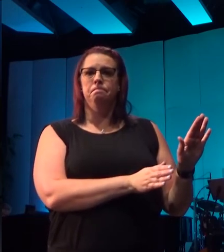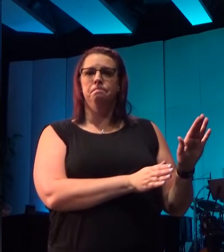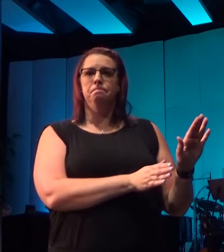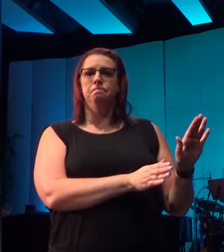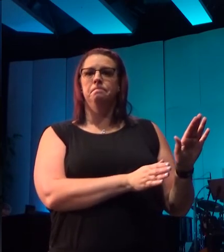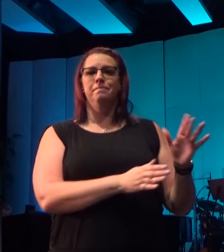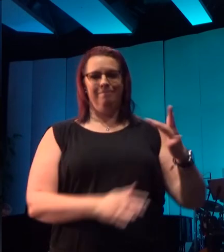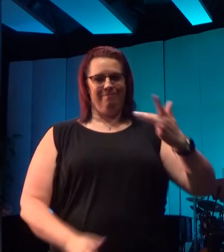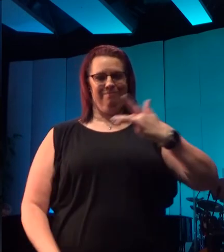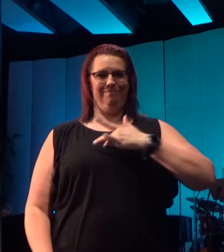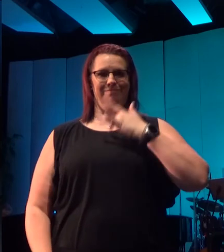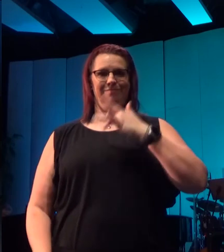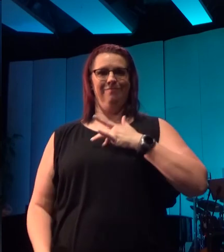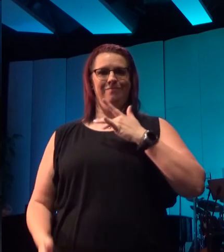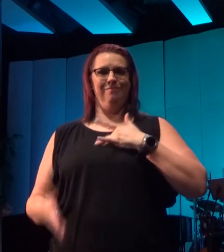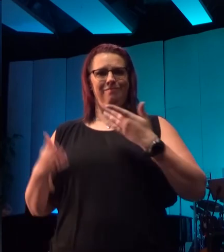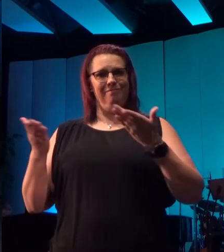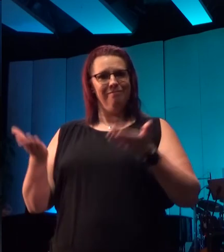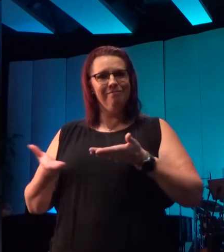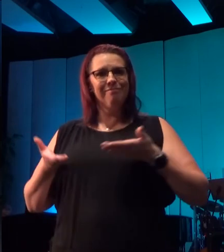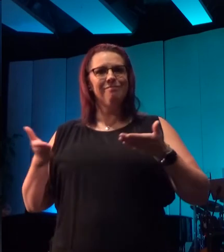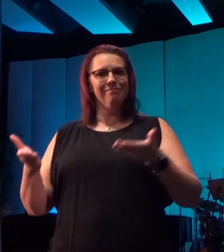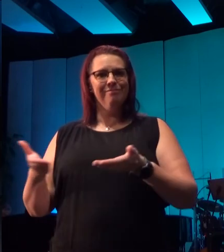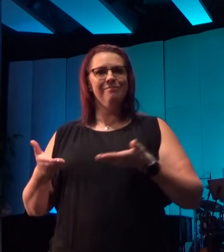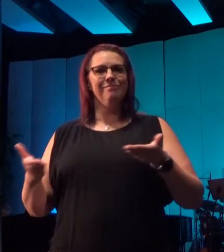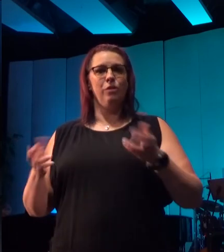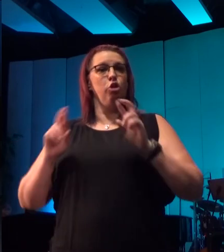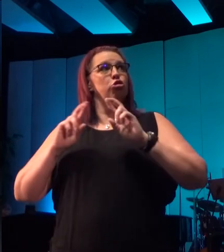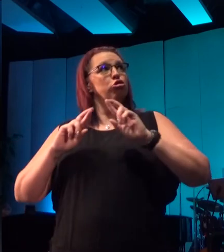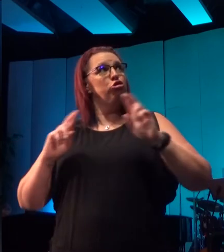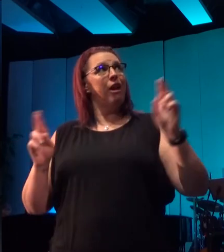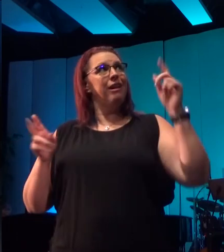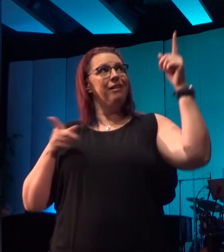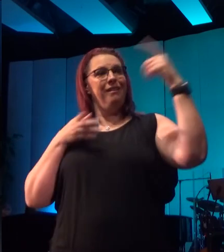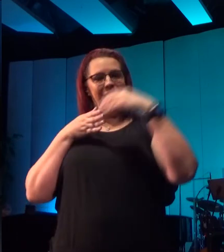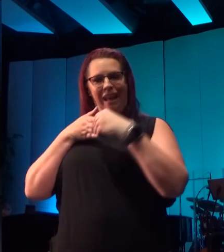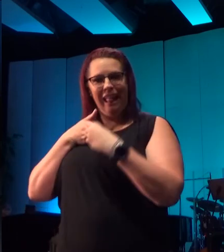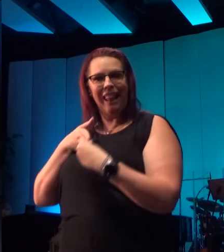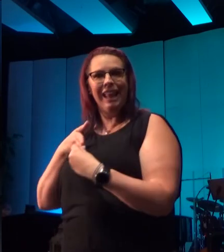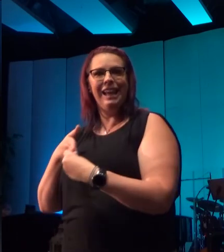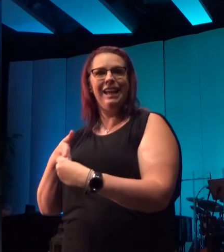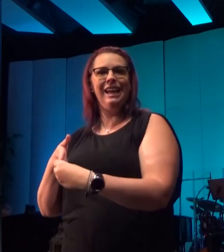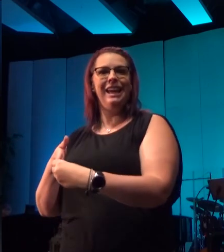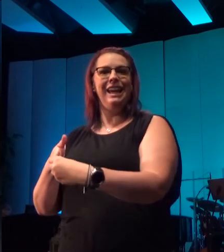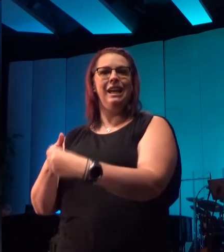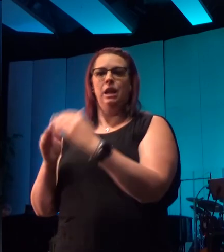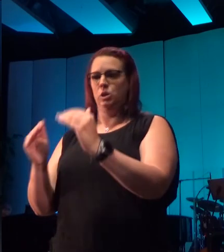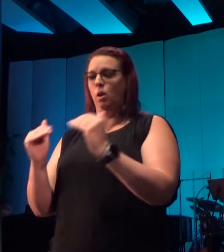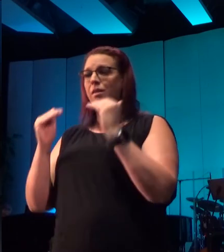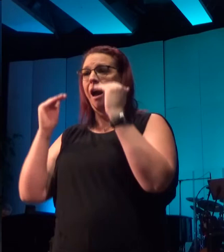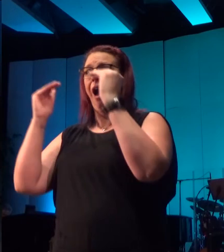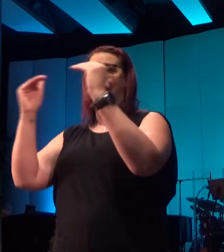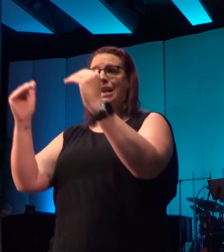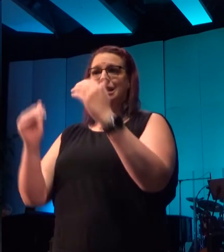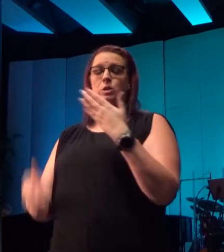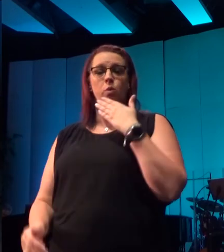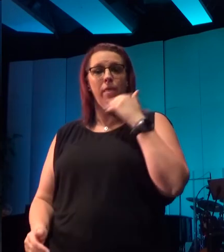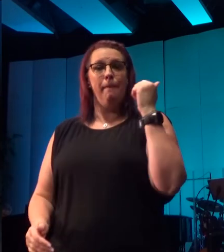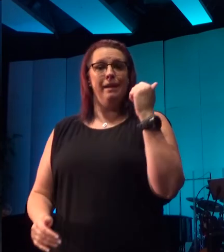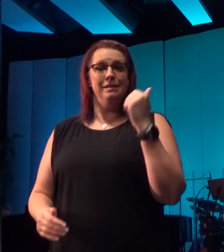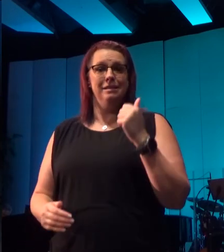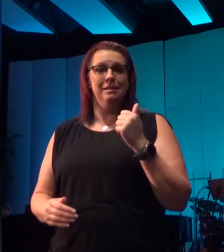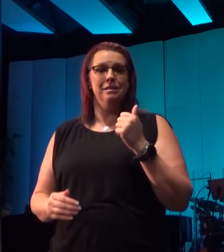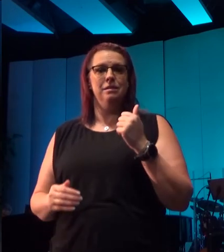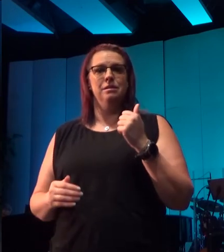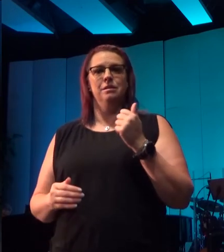and sense the presence, ready to lead us to the highest and the best,